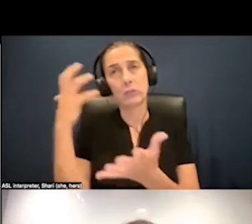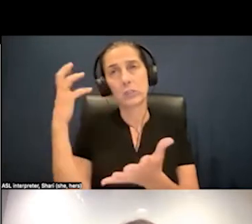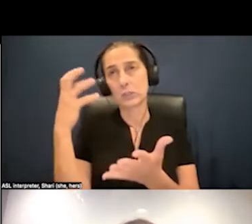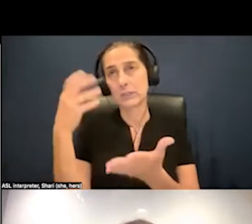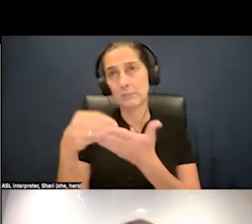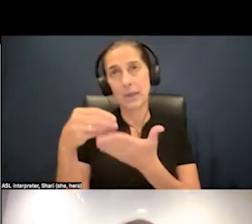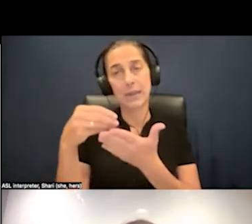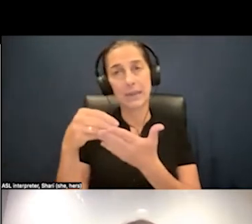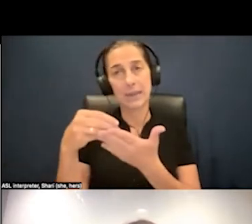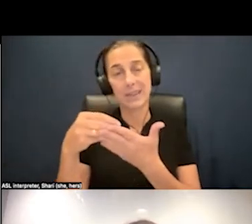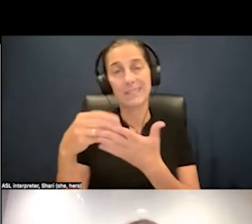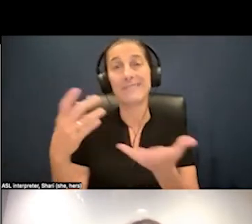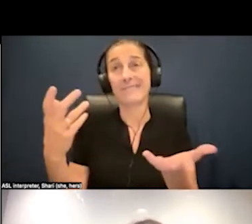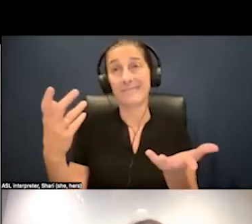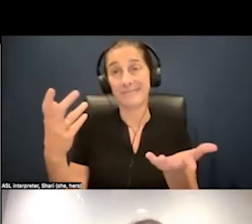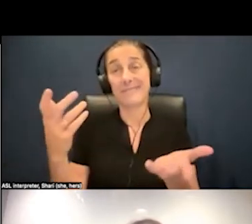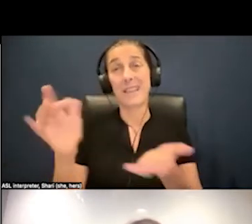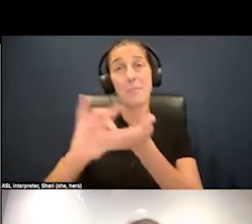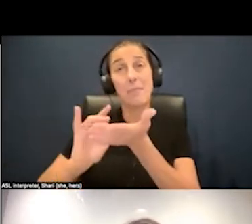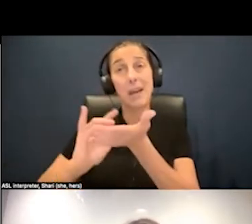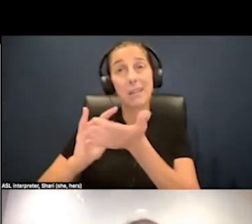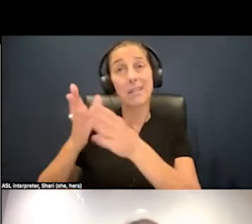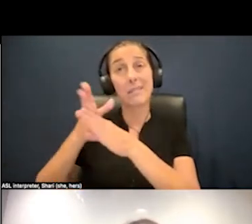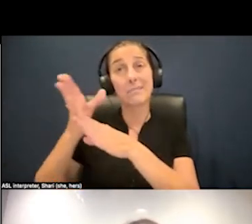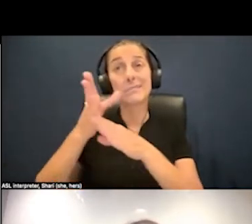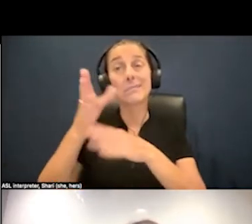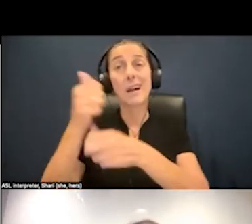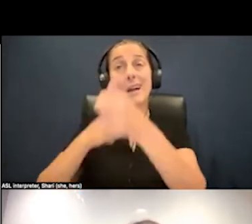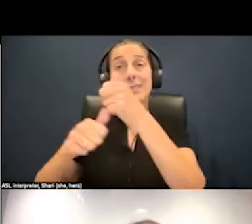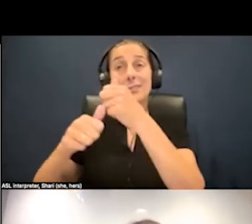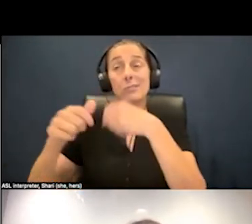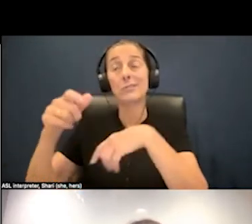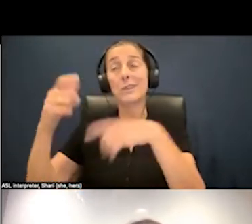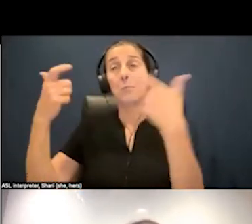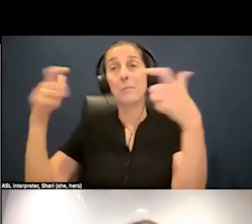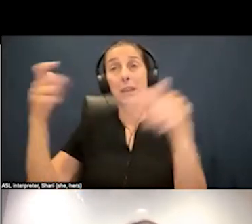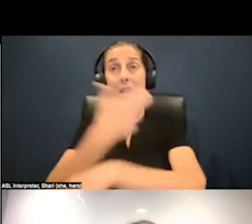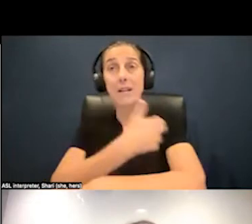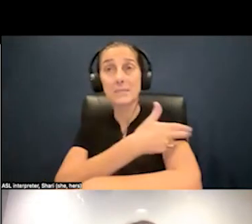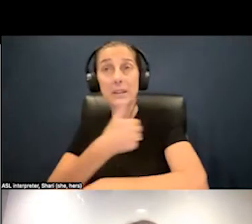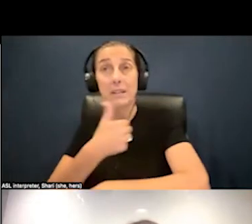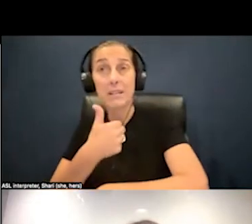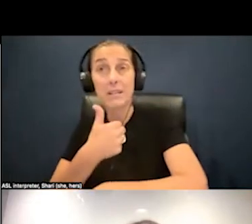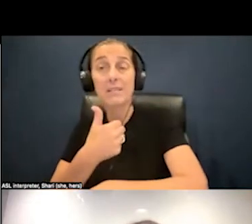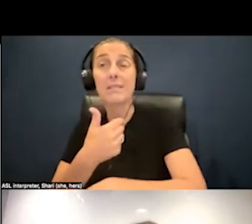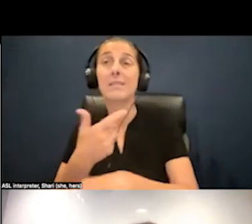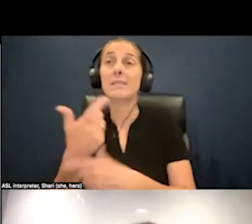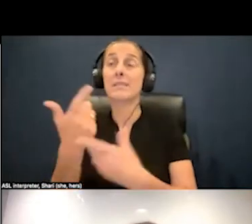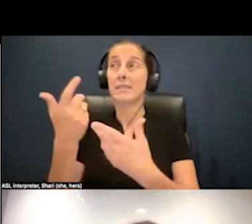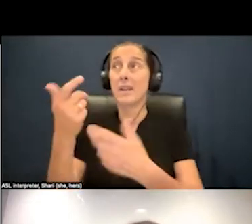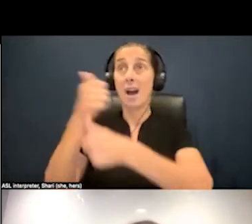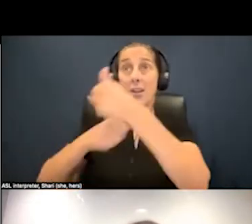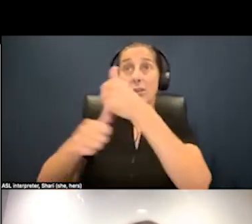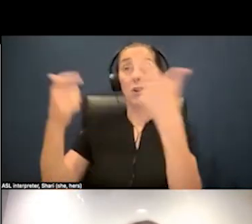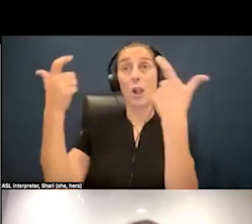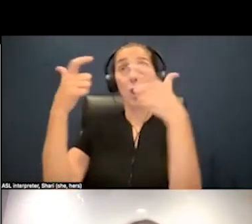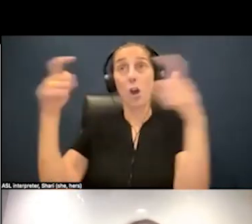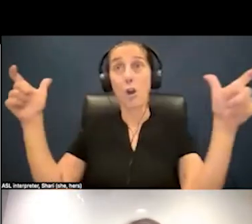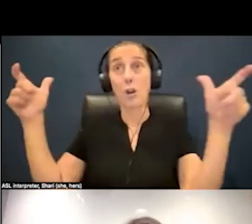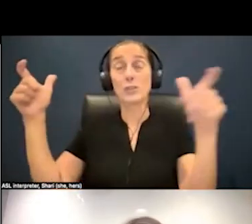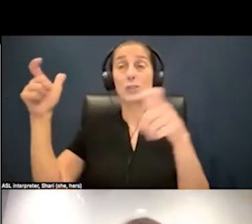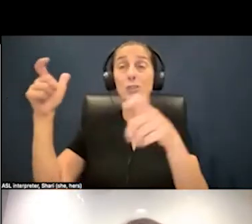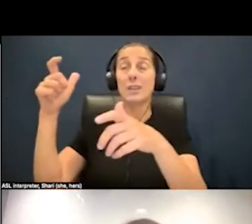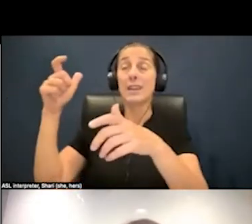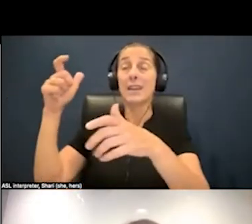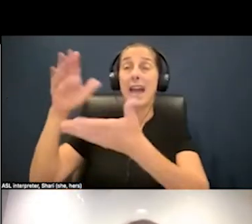healthcare organizations that are a part of large, traditional, academic medical centers. They're very